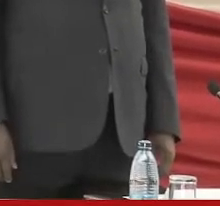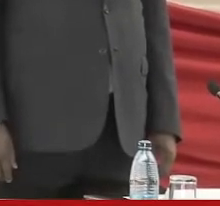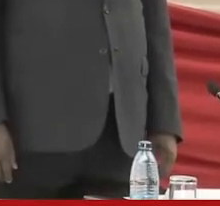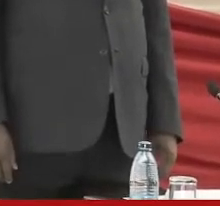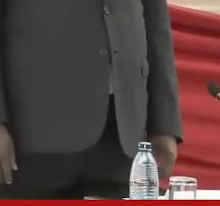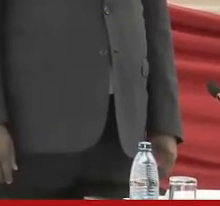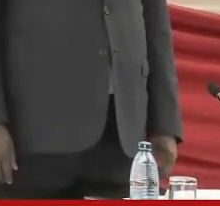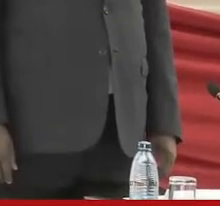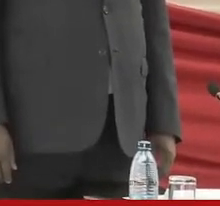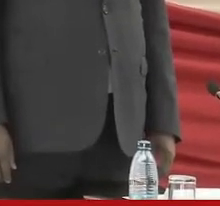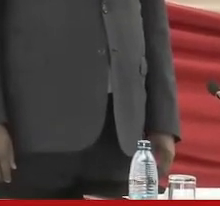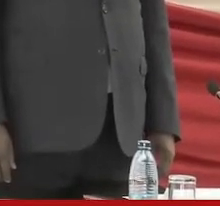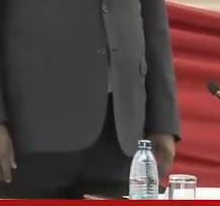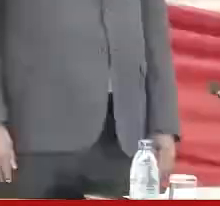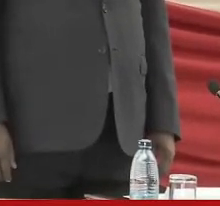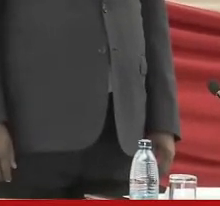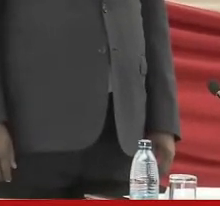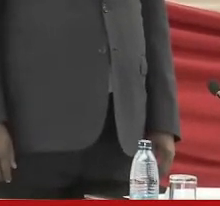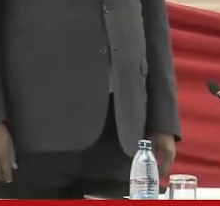making decisions.